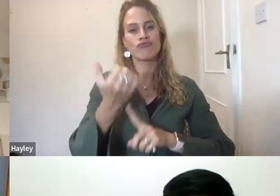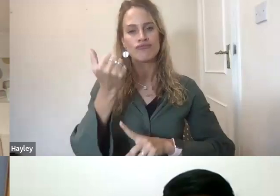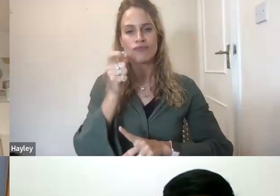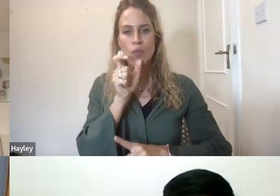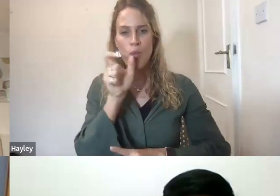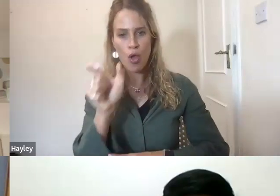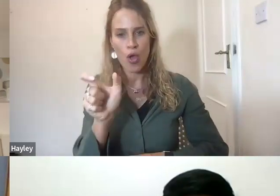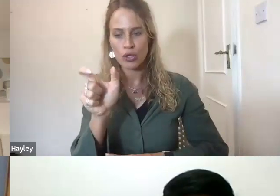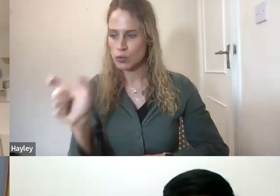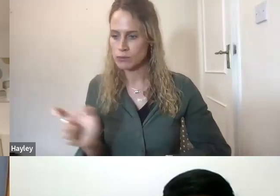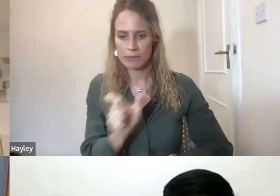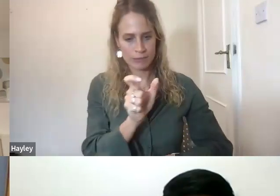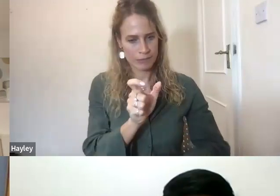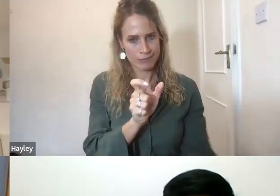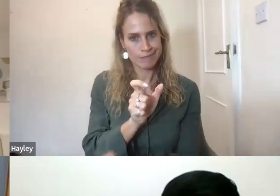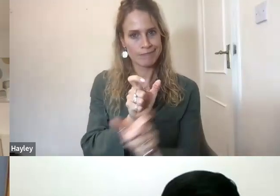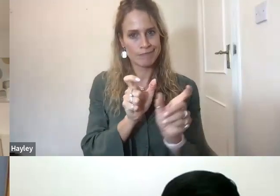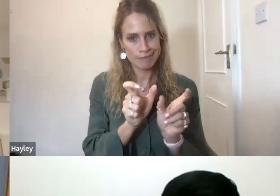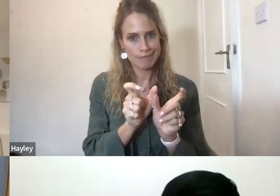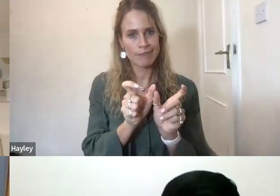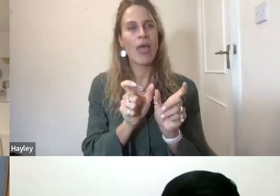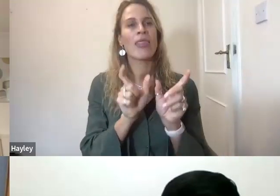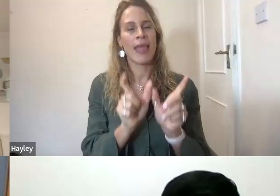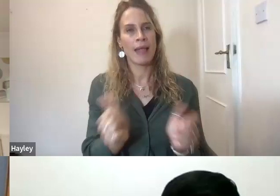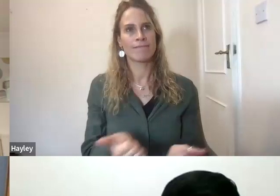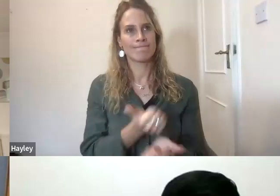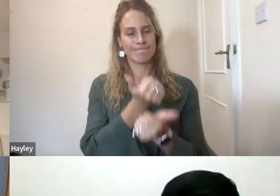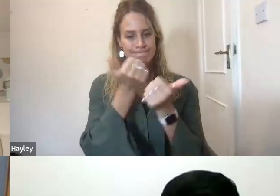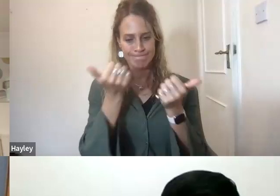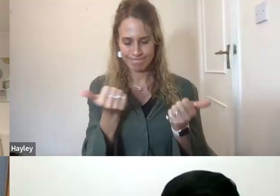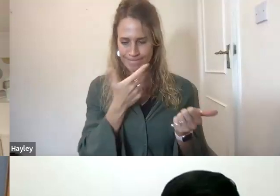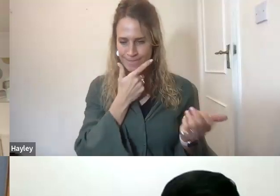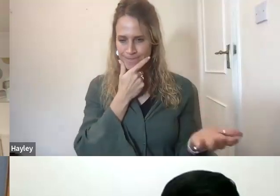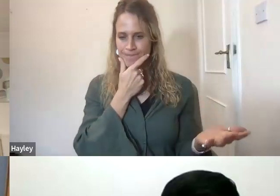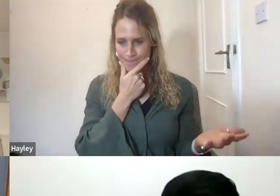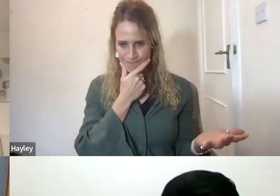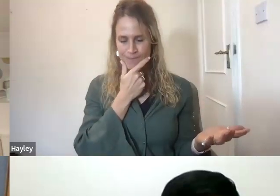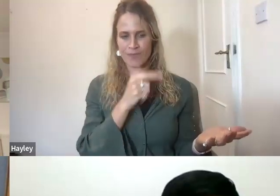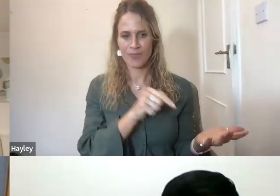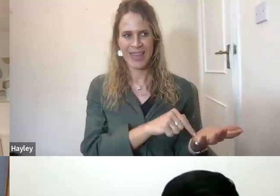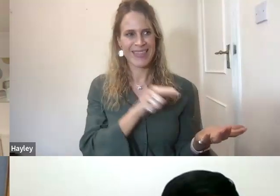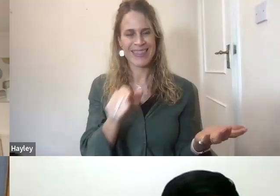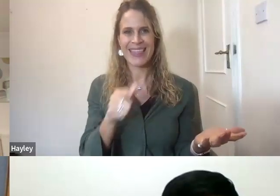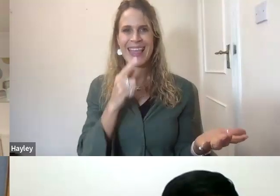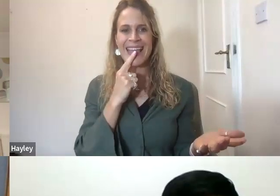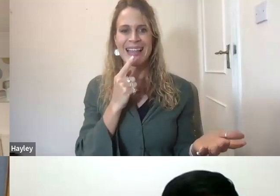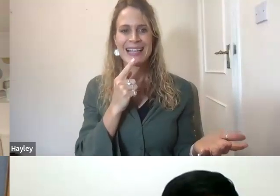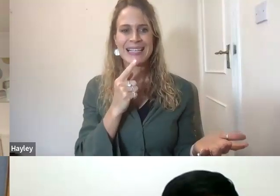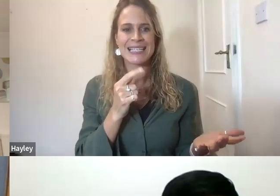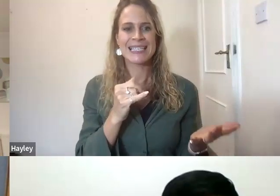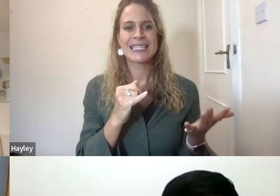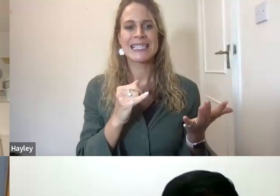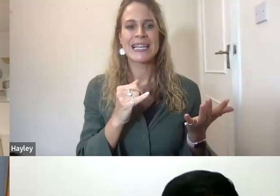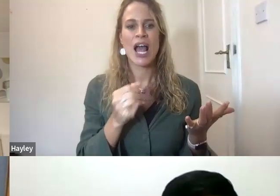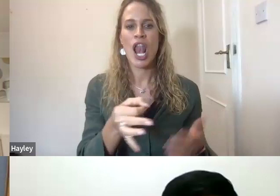even then, after that, I struggled with finding an equivalent word for Sempel, which is a